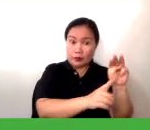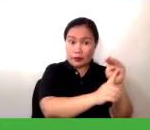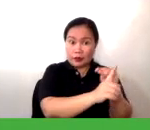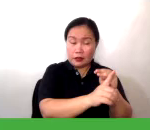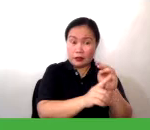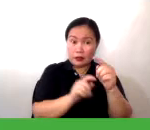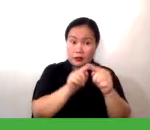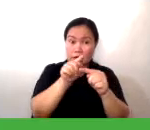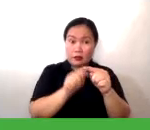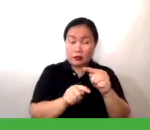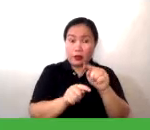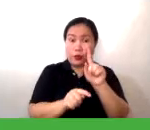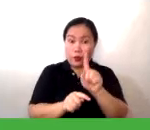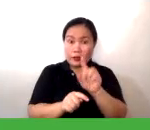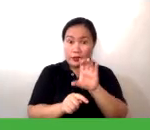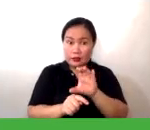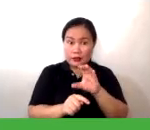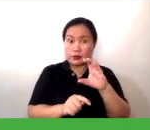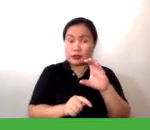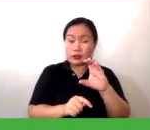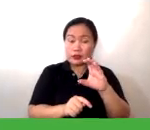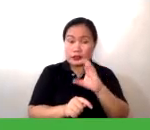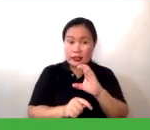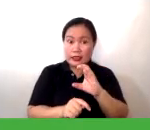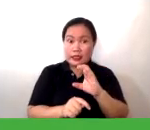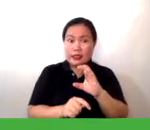is 0.001.